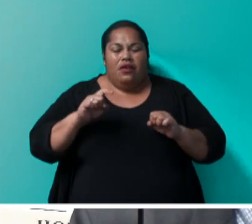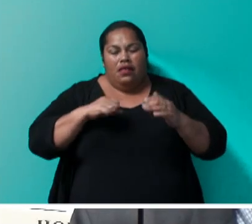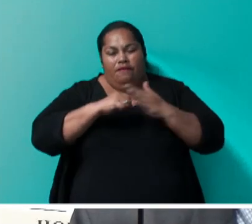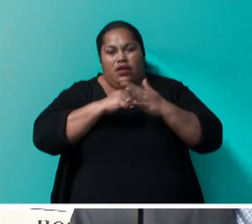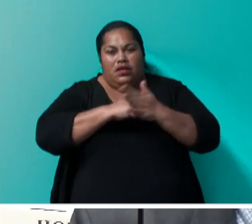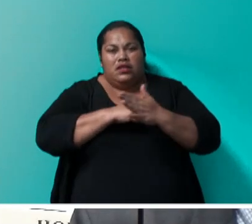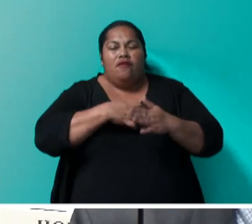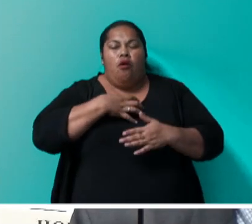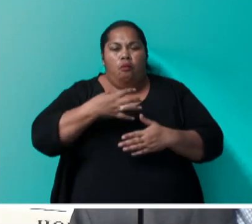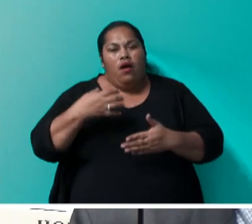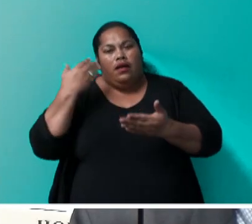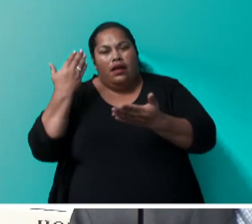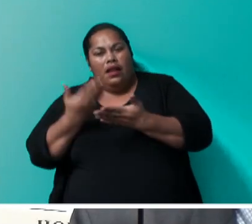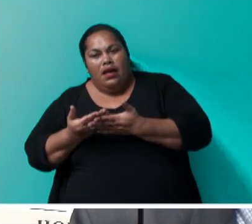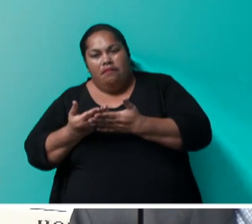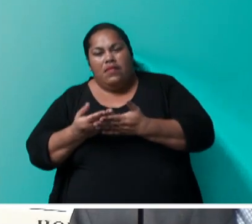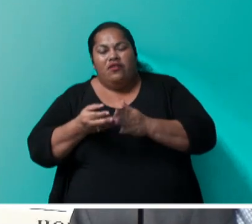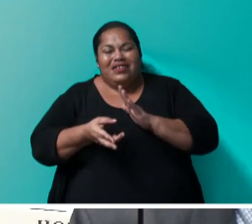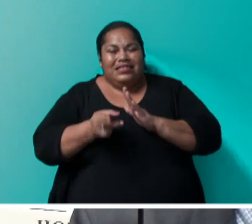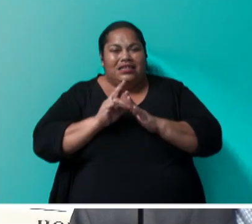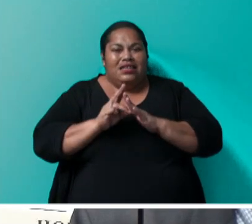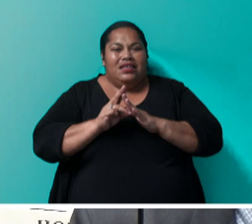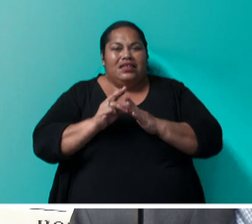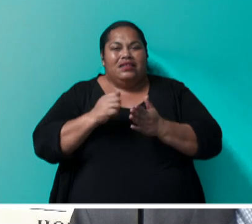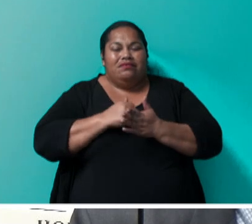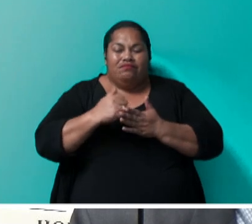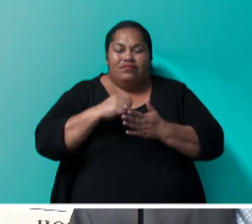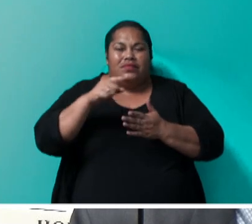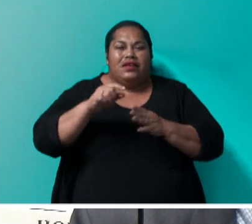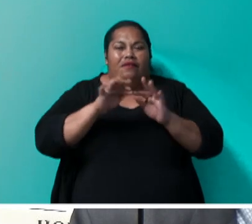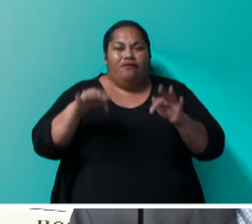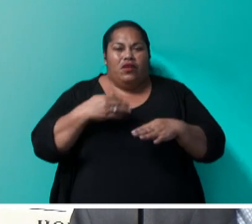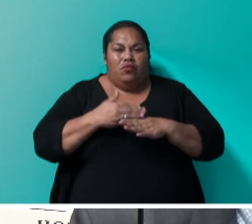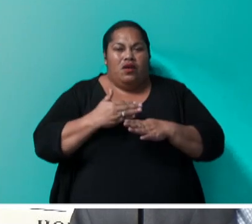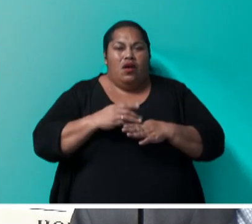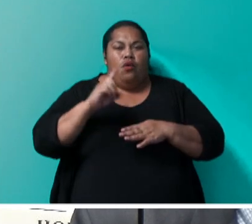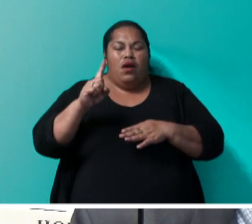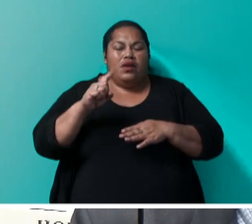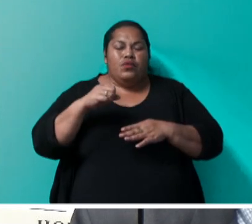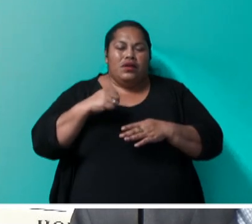more reliable, a resilient logistic framework. One that will support